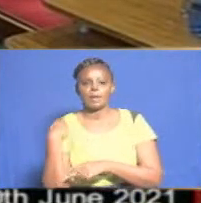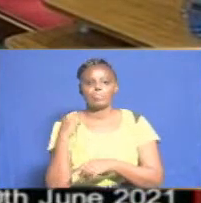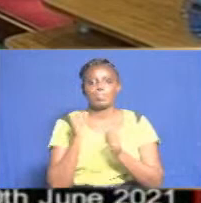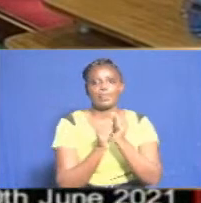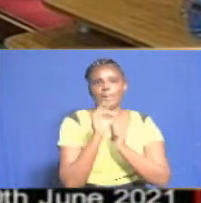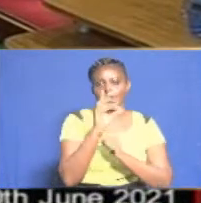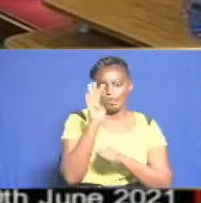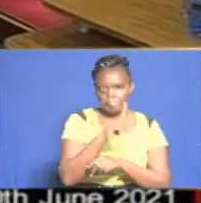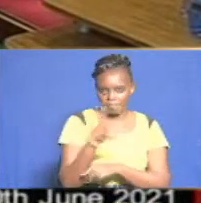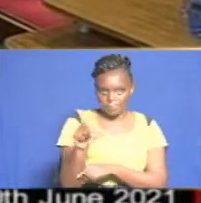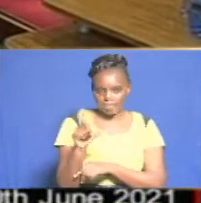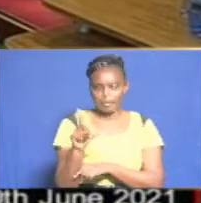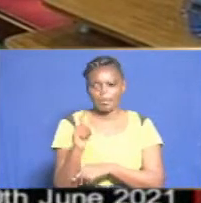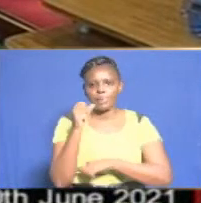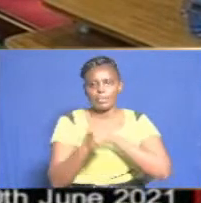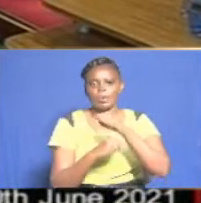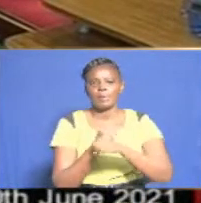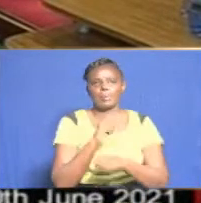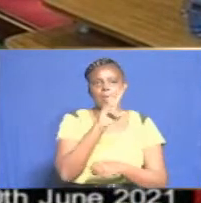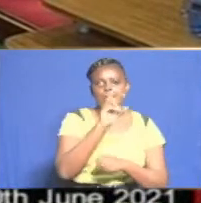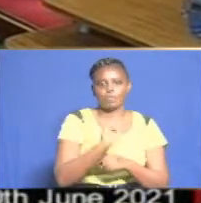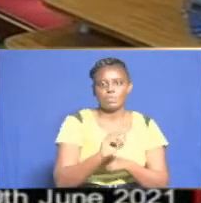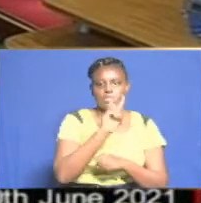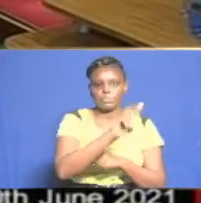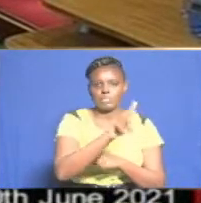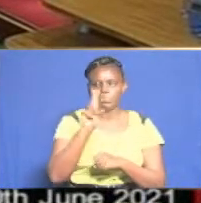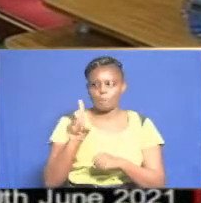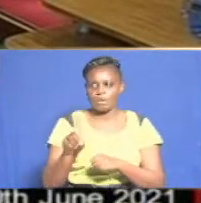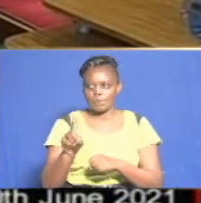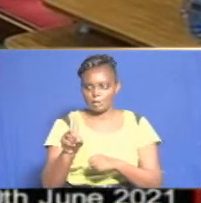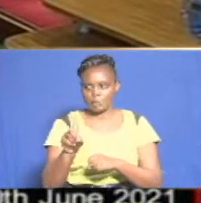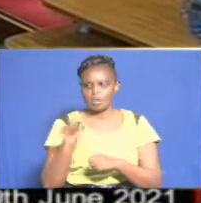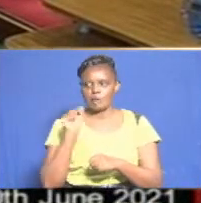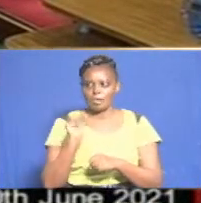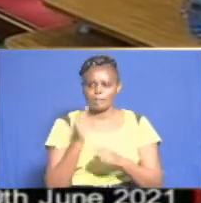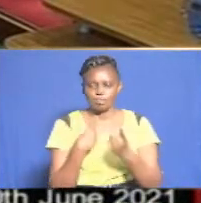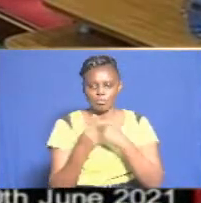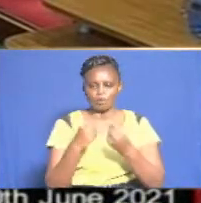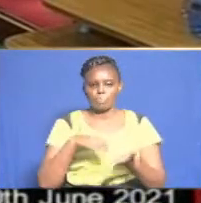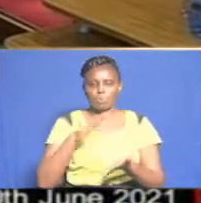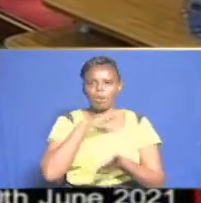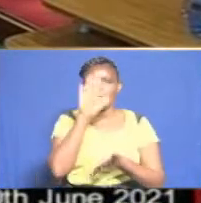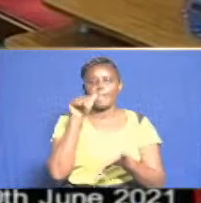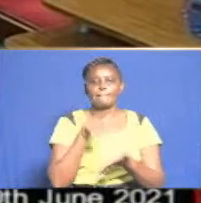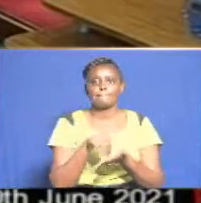13 of the year 2021. This one speaks to